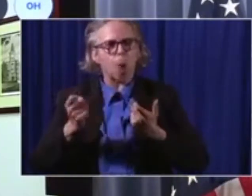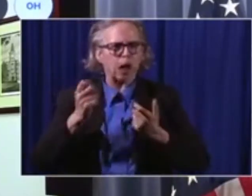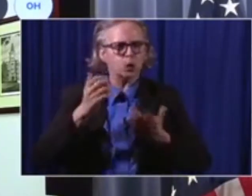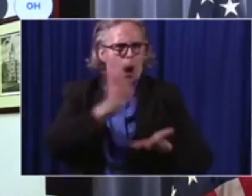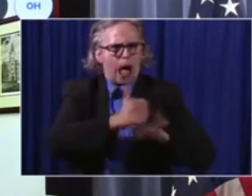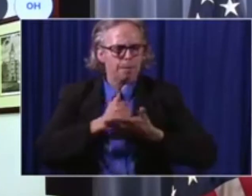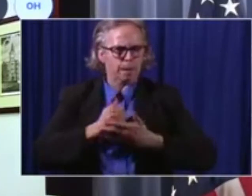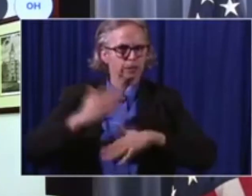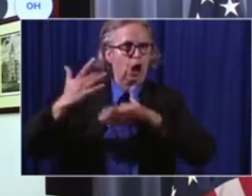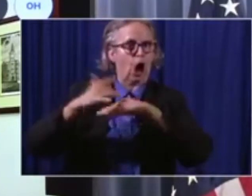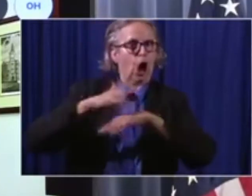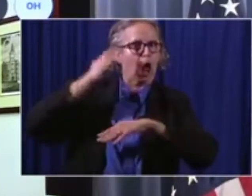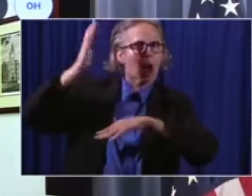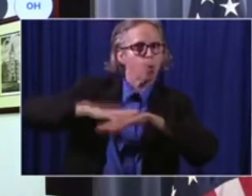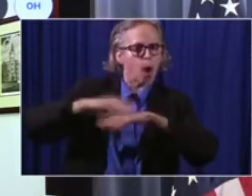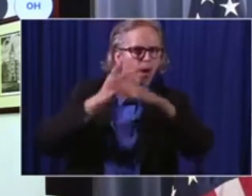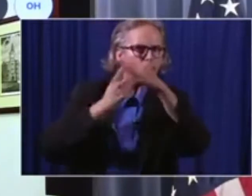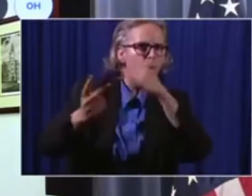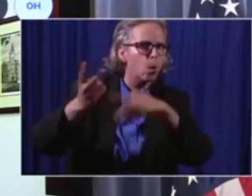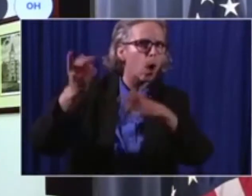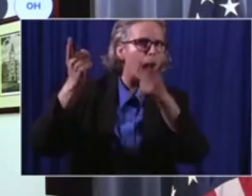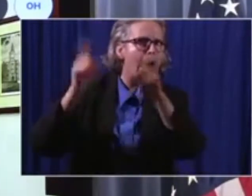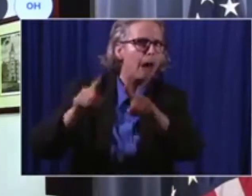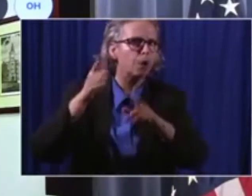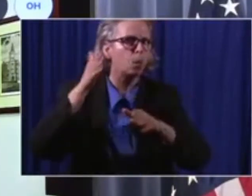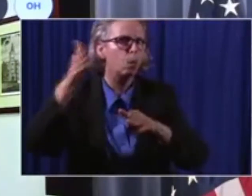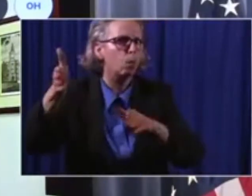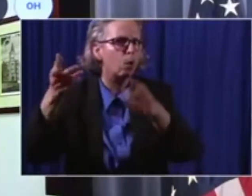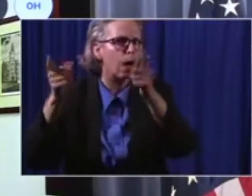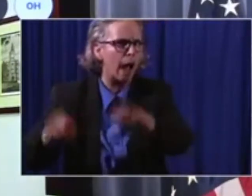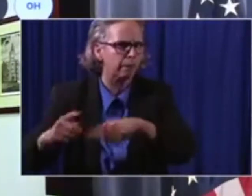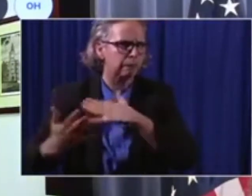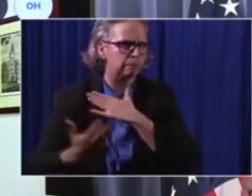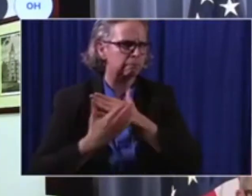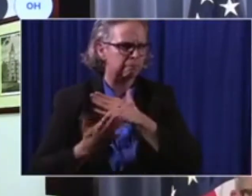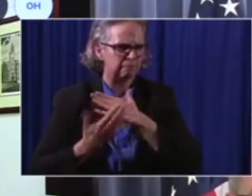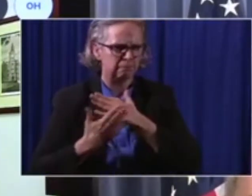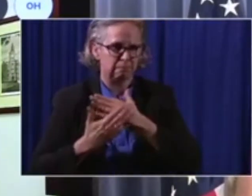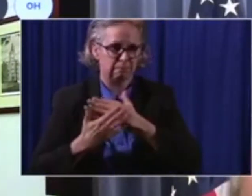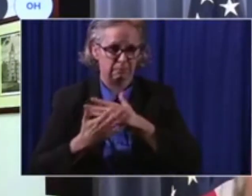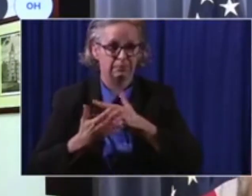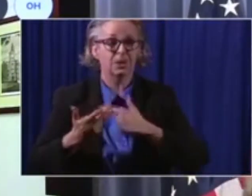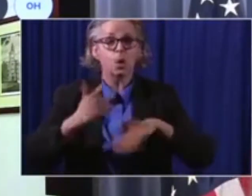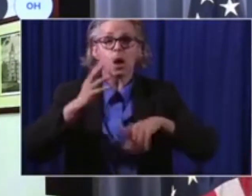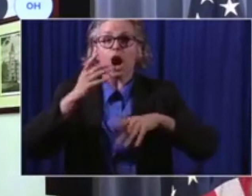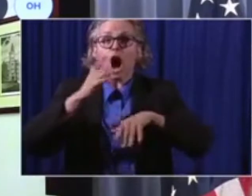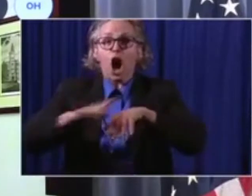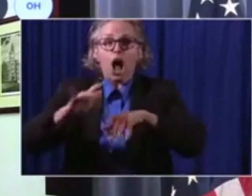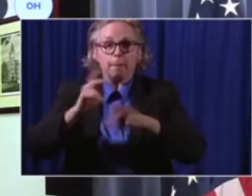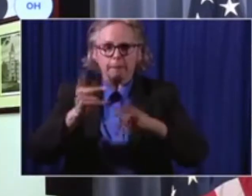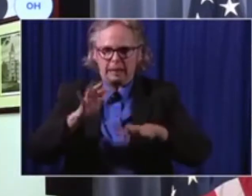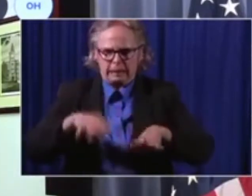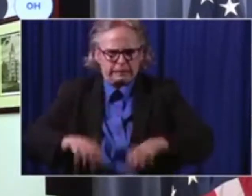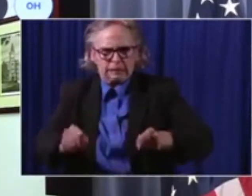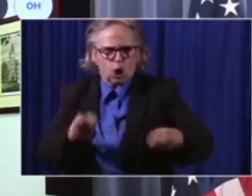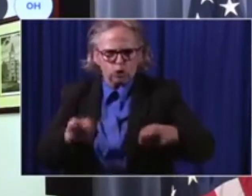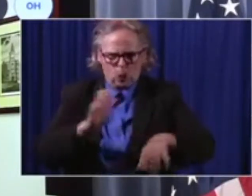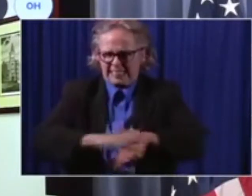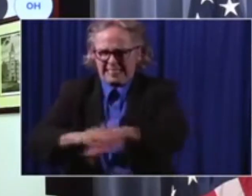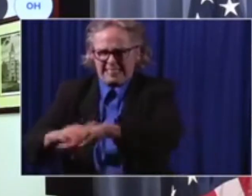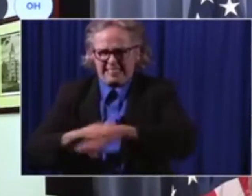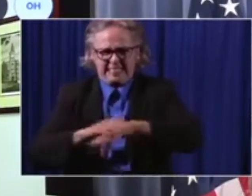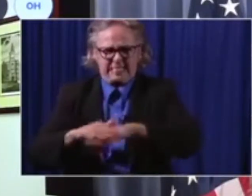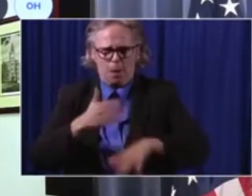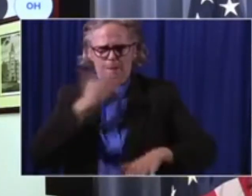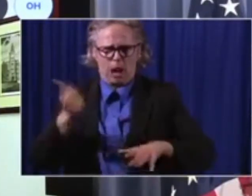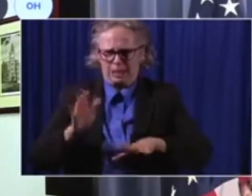can take appropriate action to reduce the spread and bring it back under control. I should mention that the way the color coding system then